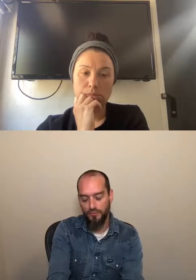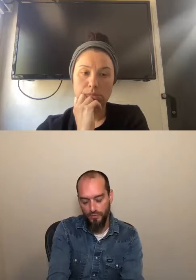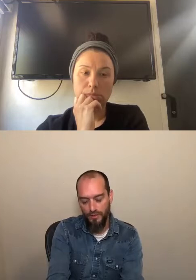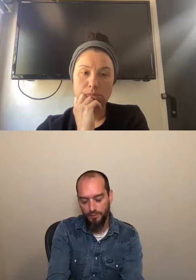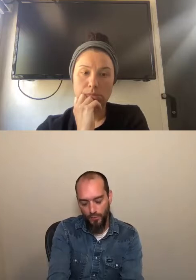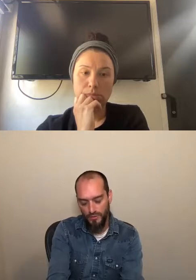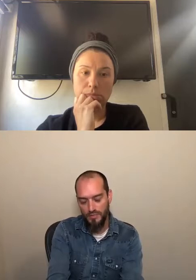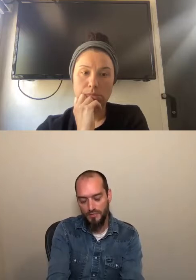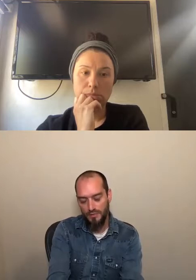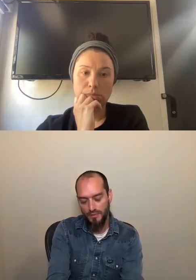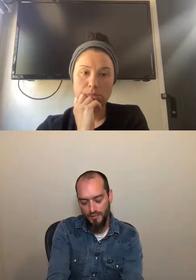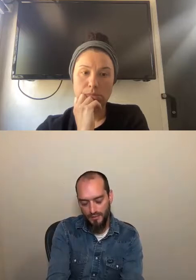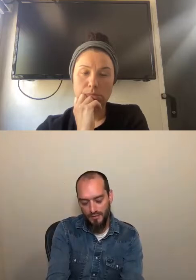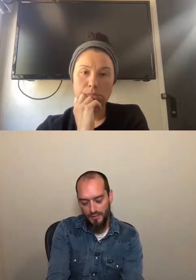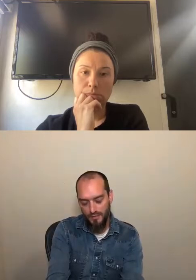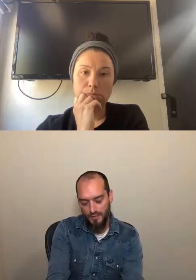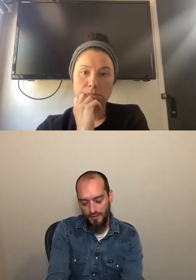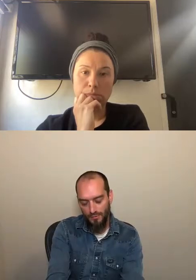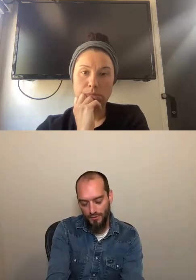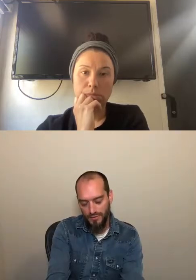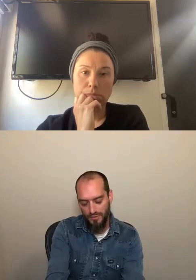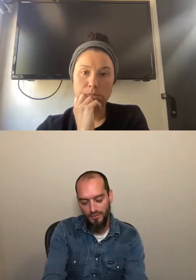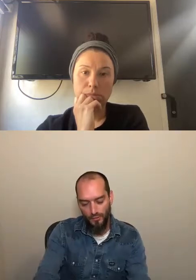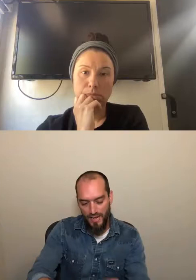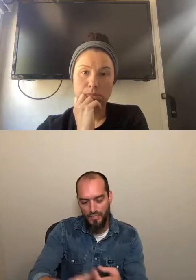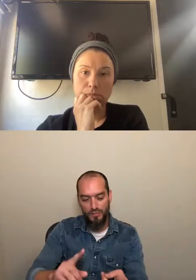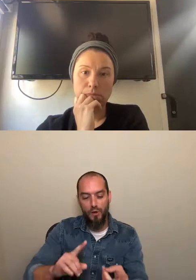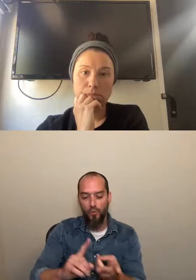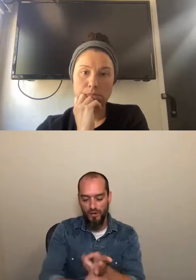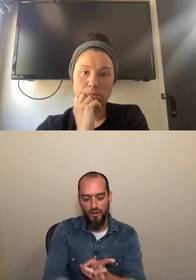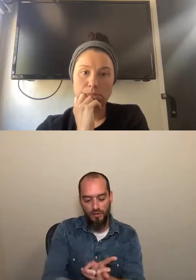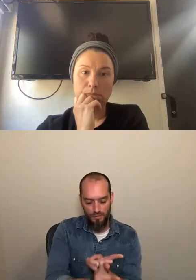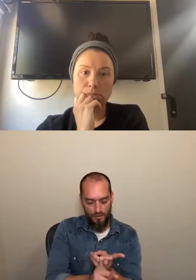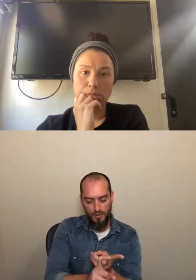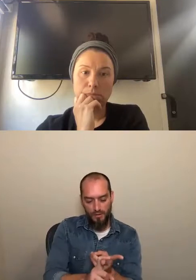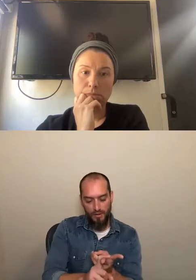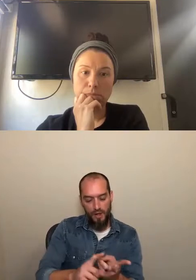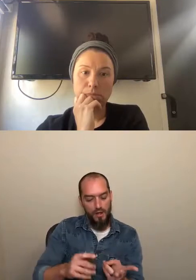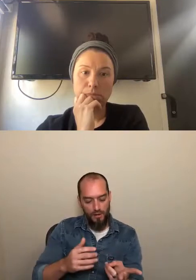very, very important when you consider the location where